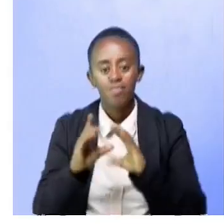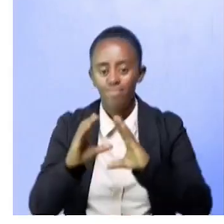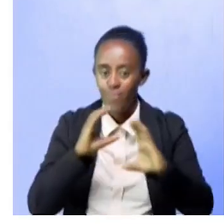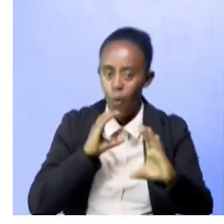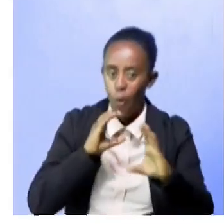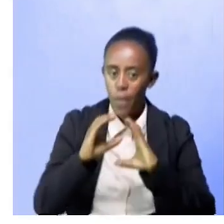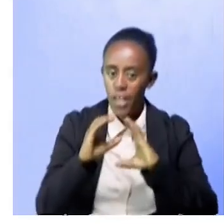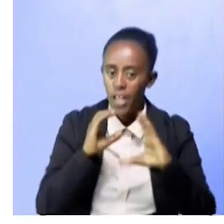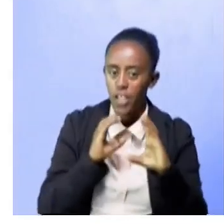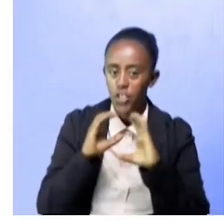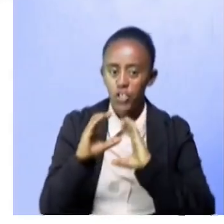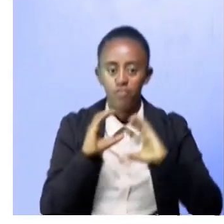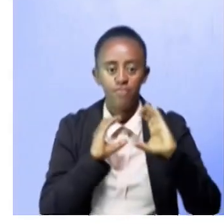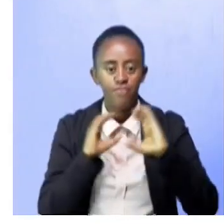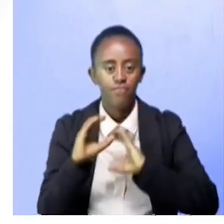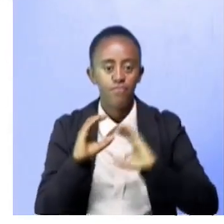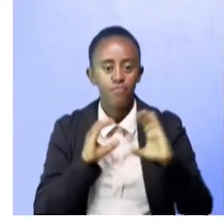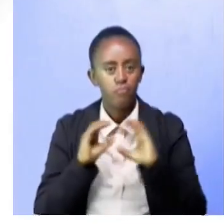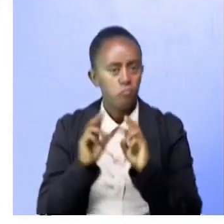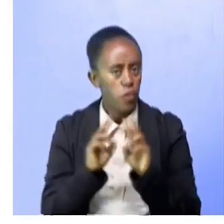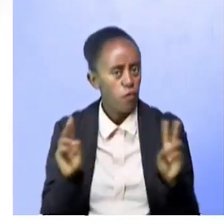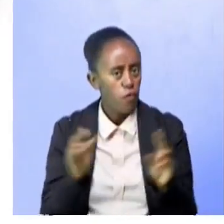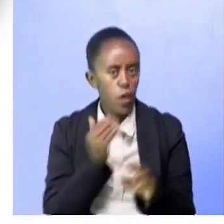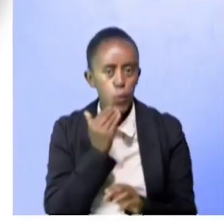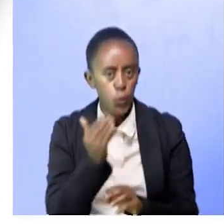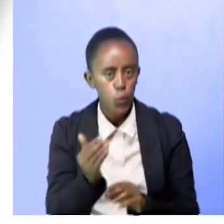Communication. Very good.